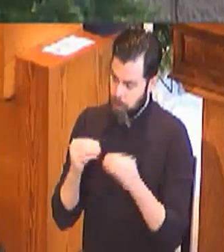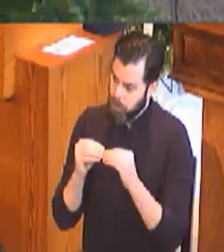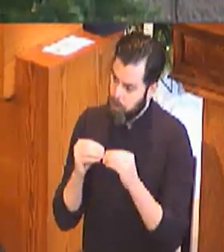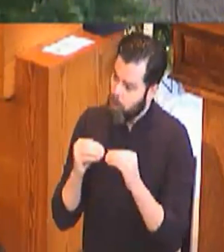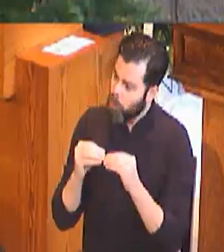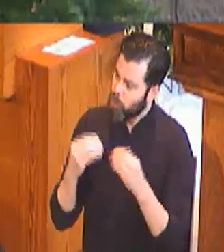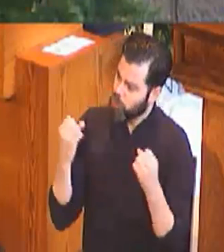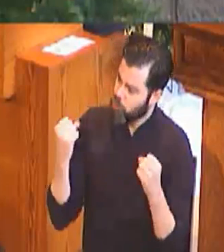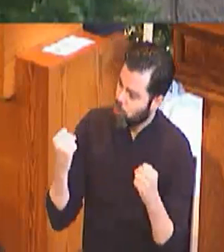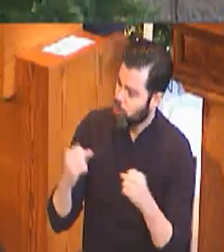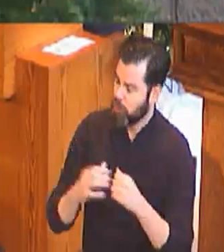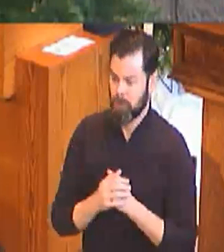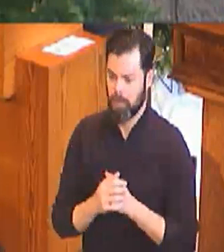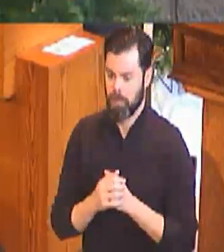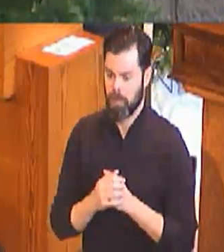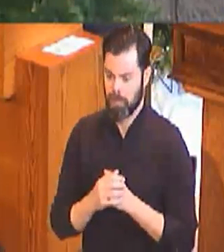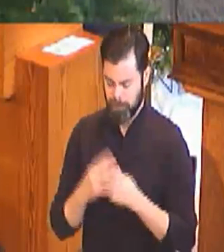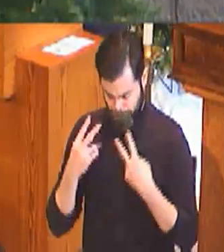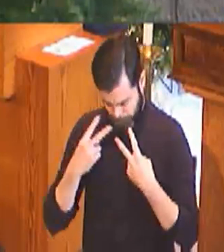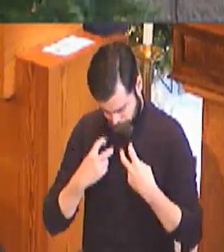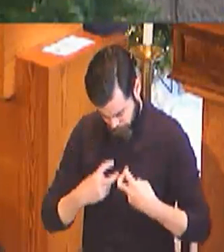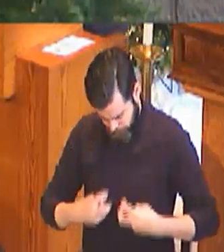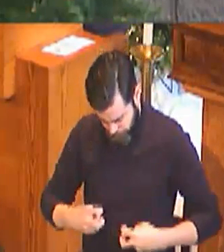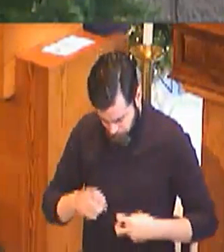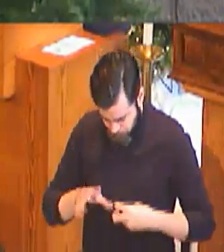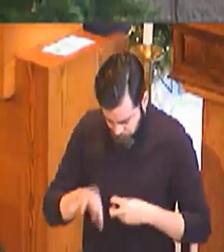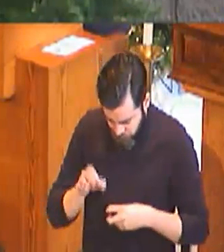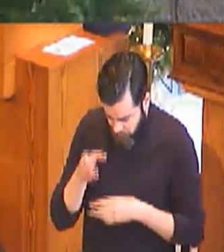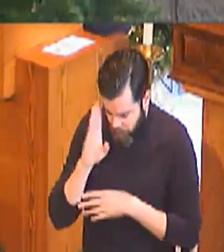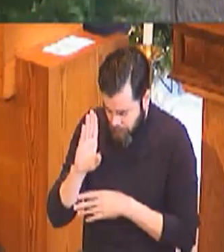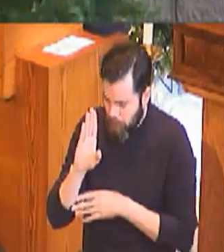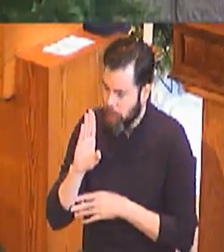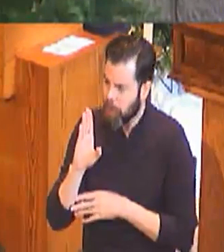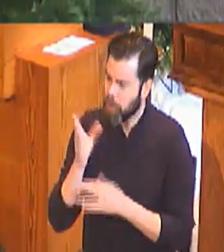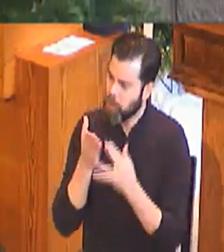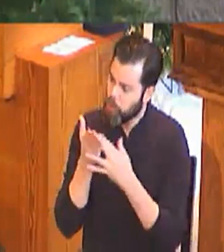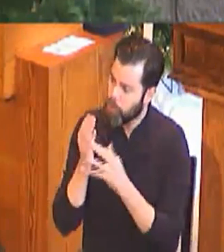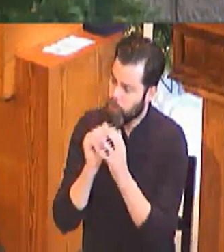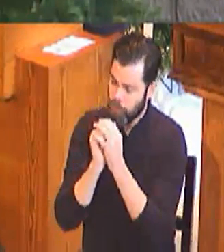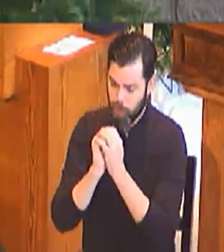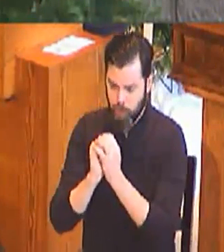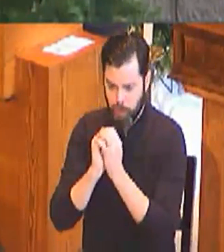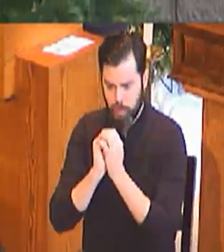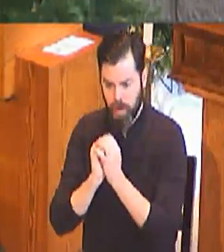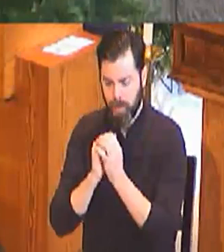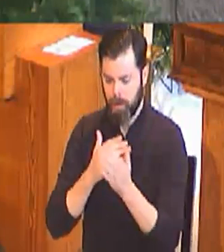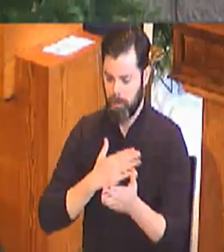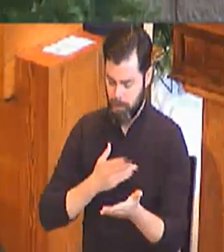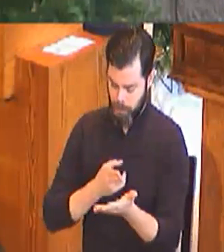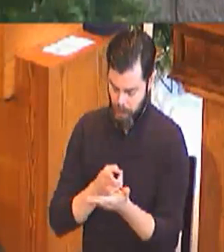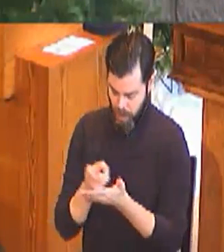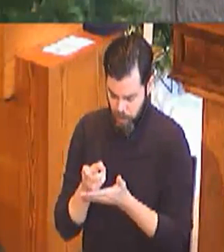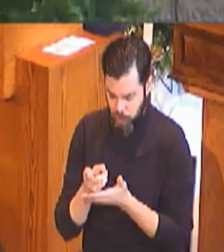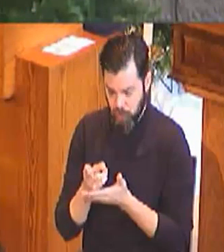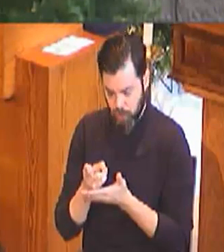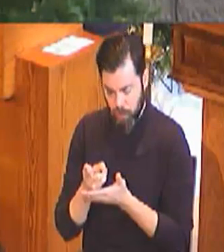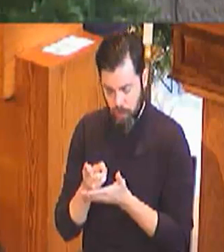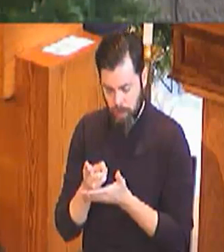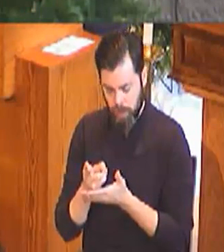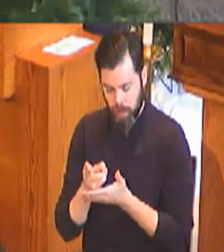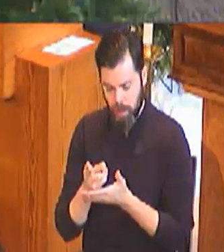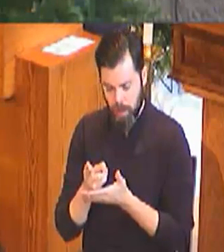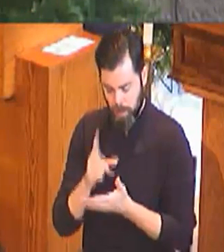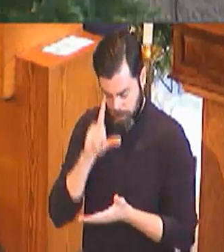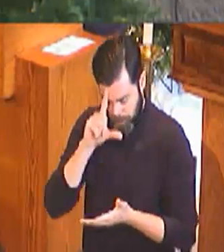I reach within and touch God through prayer. I affirm the truth of my body's natural healing